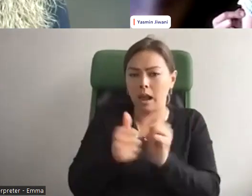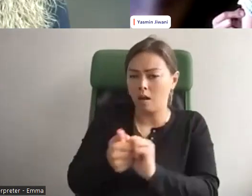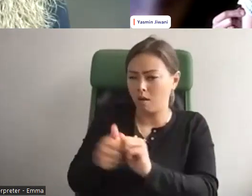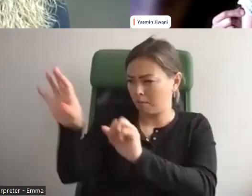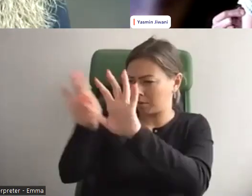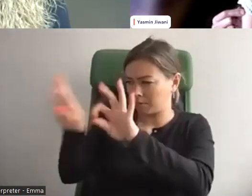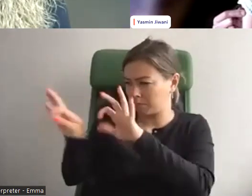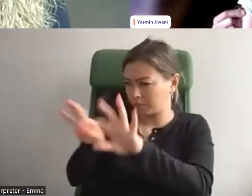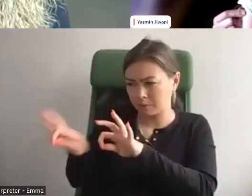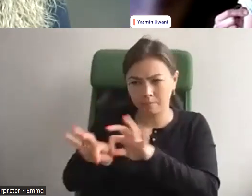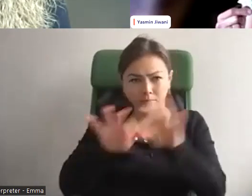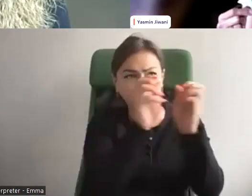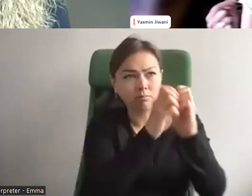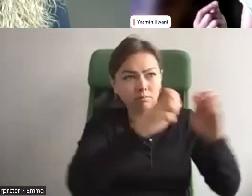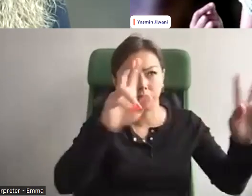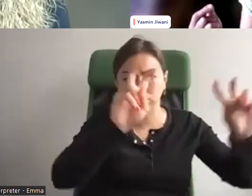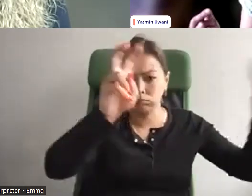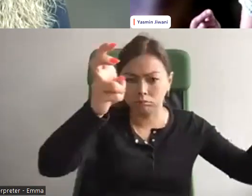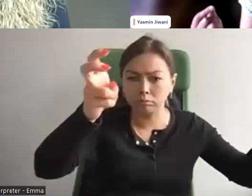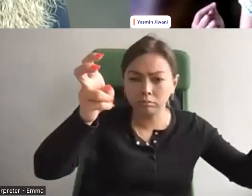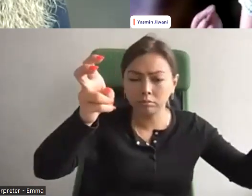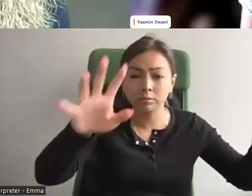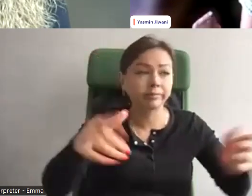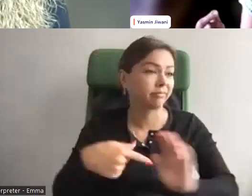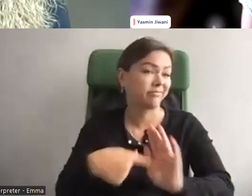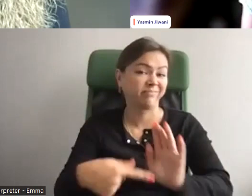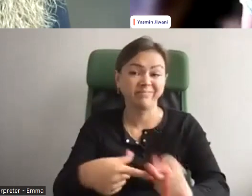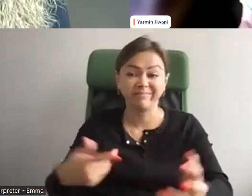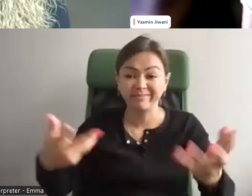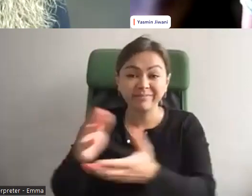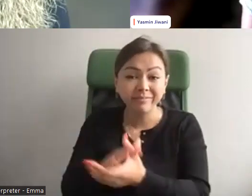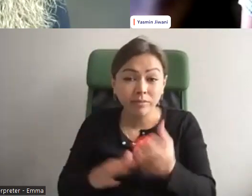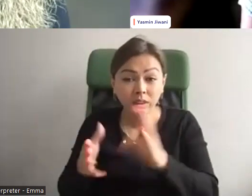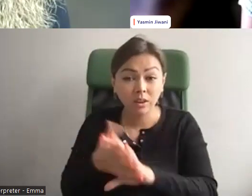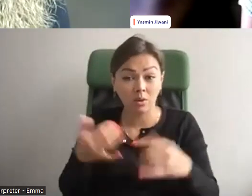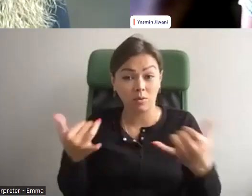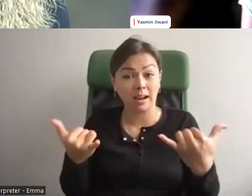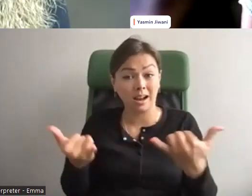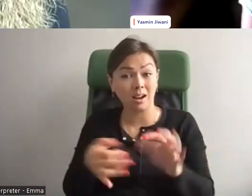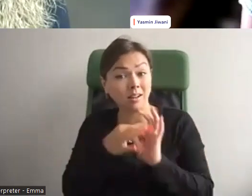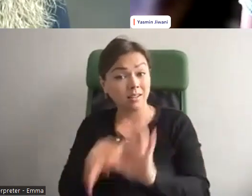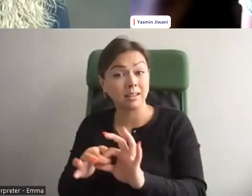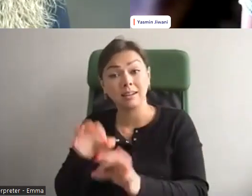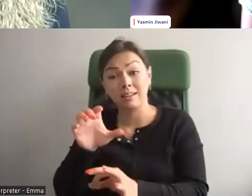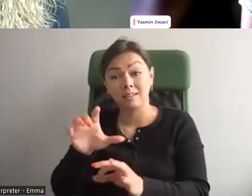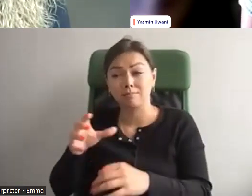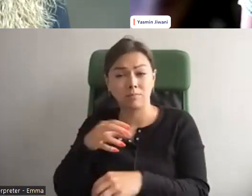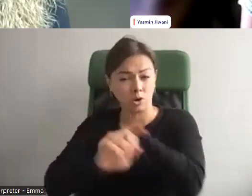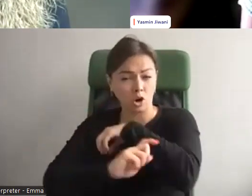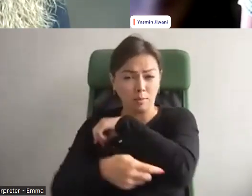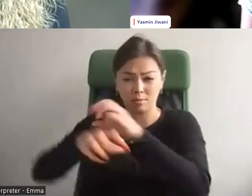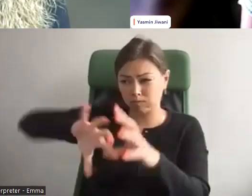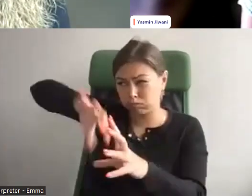event, right? So for instance, the stories that we hear right now about the landfill and Indigenous